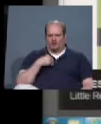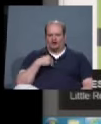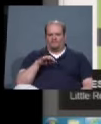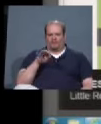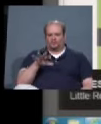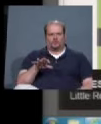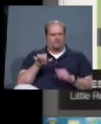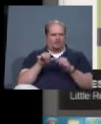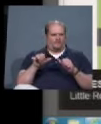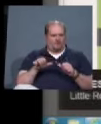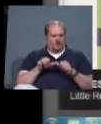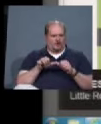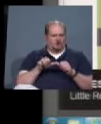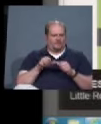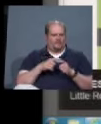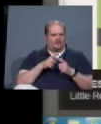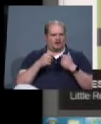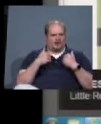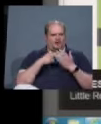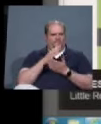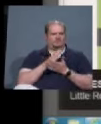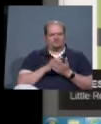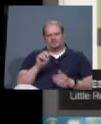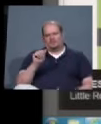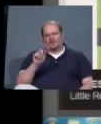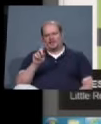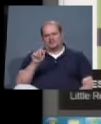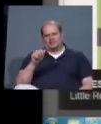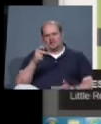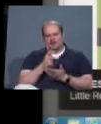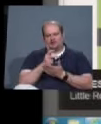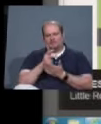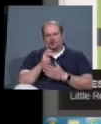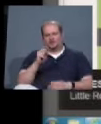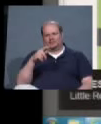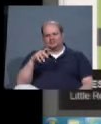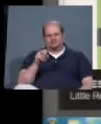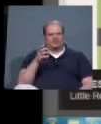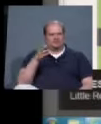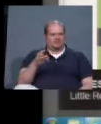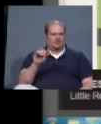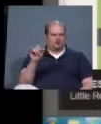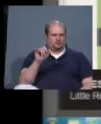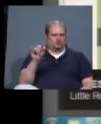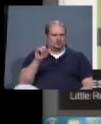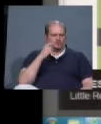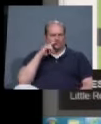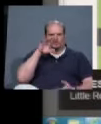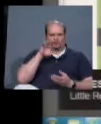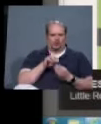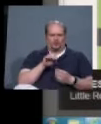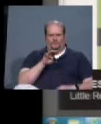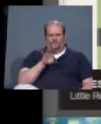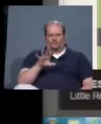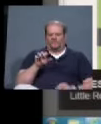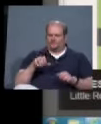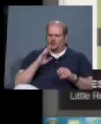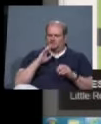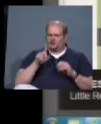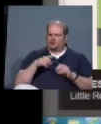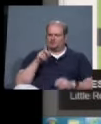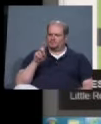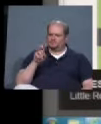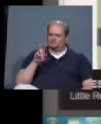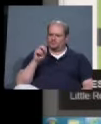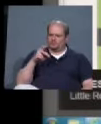drop-off area. We have some ADA parking spaces there as well. So for a total of 45. Can you talk about how the